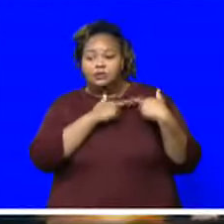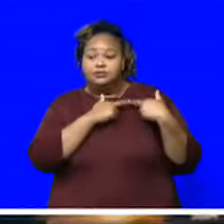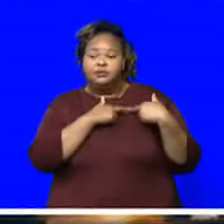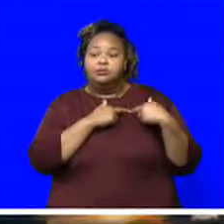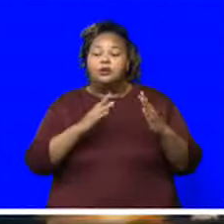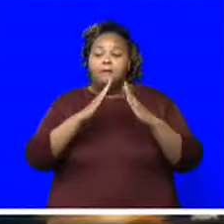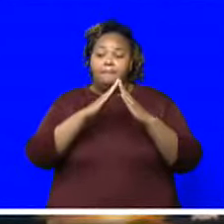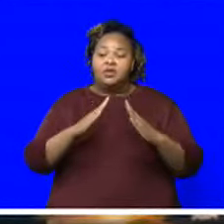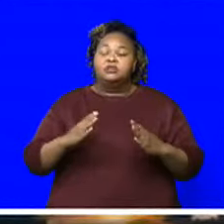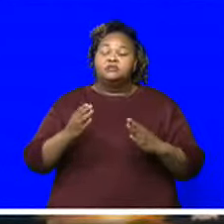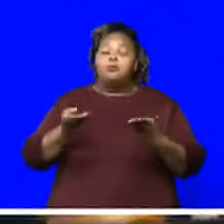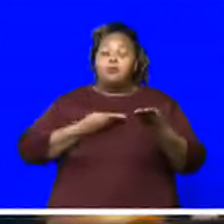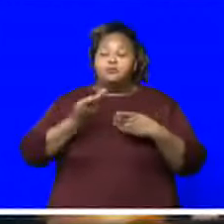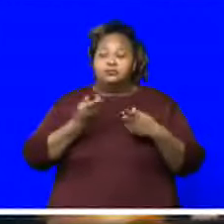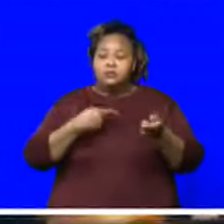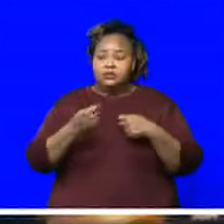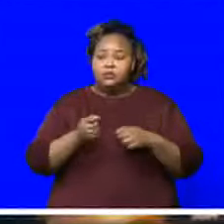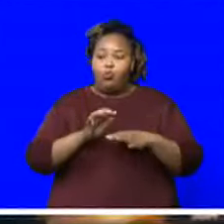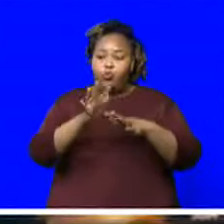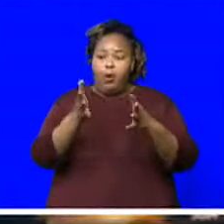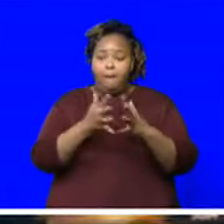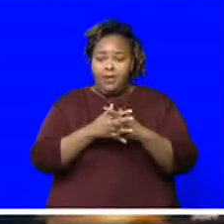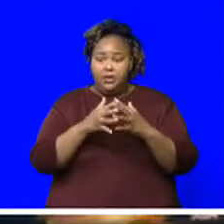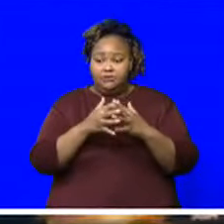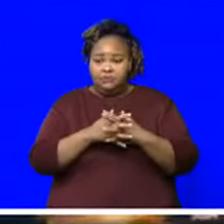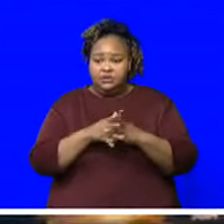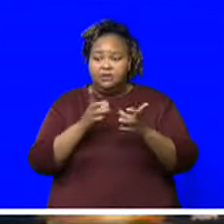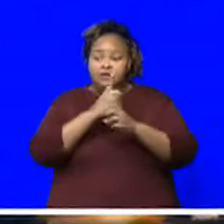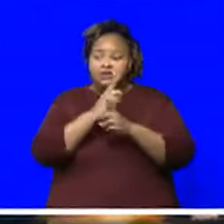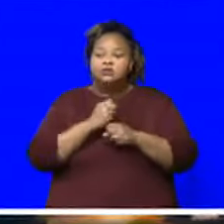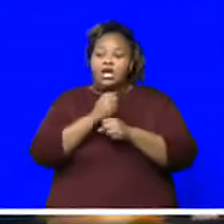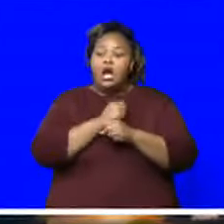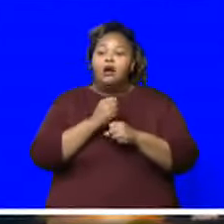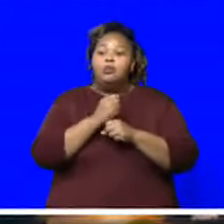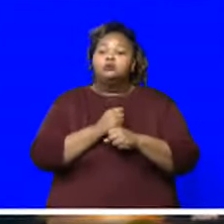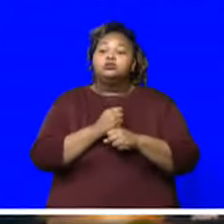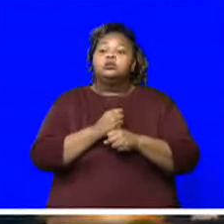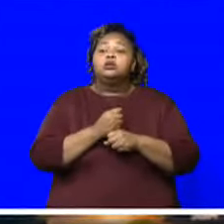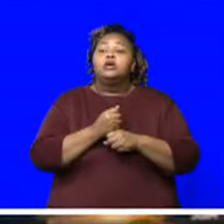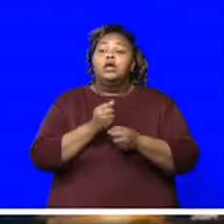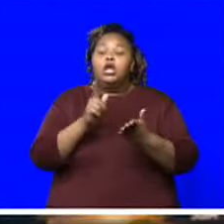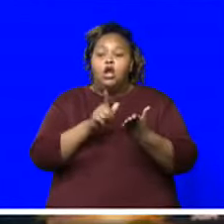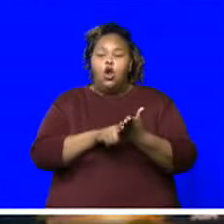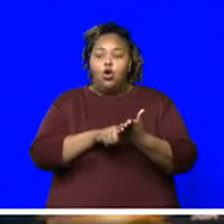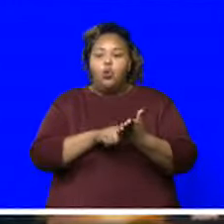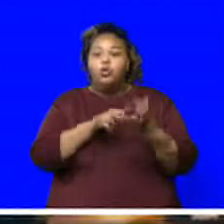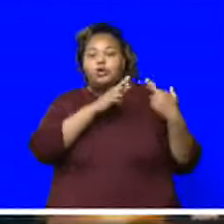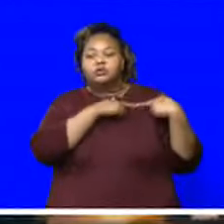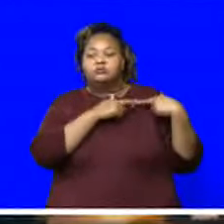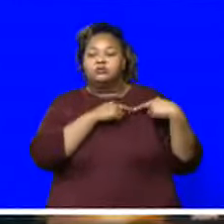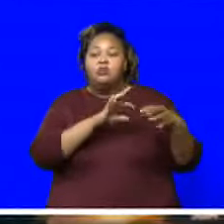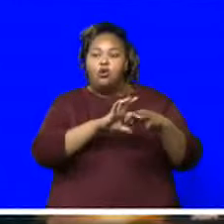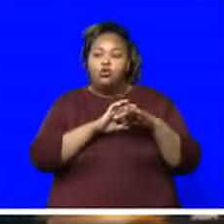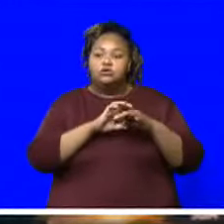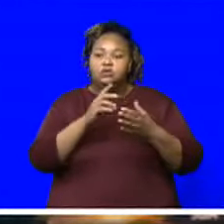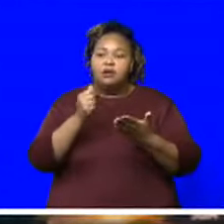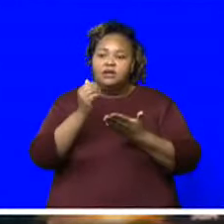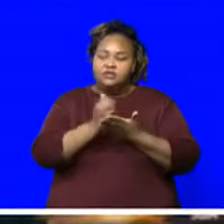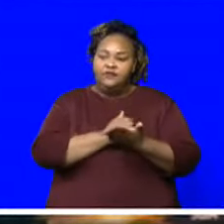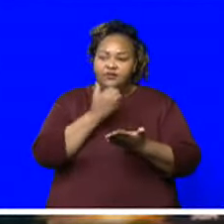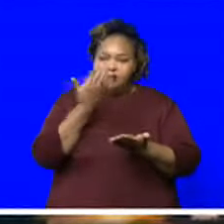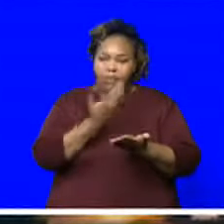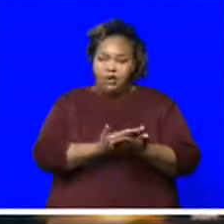The Financial Services Regulatory Authority made submissions that might see changes in the bill that has already been gazetted. The meeting was held